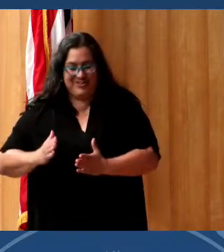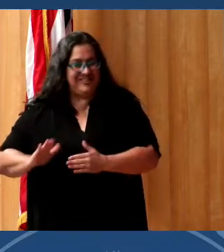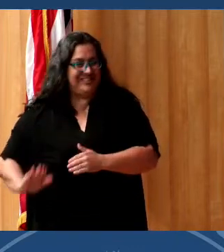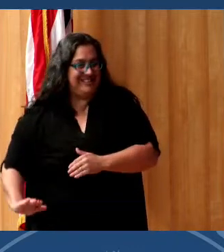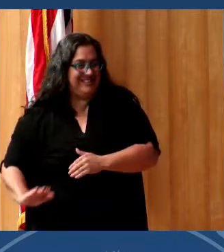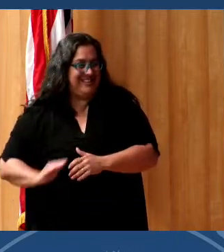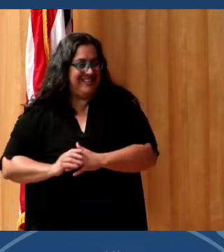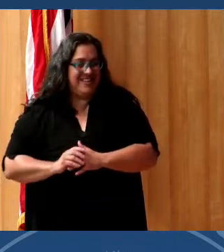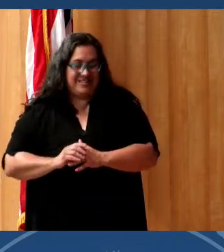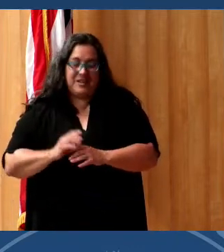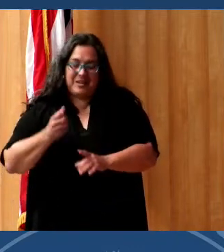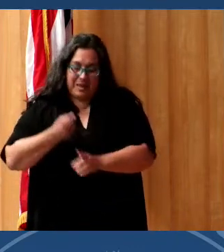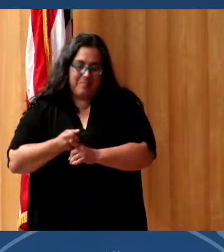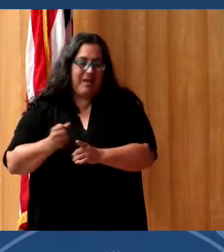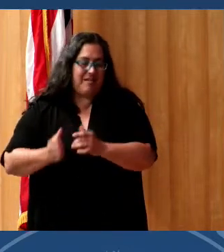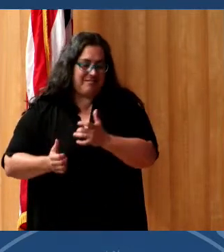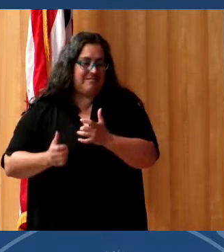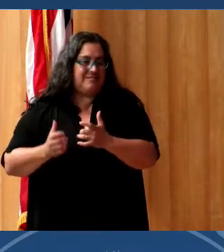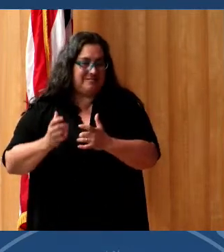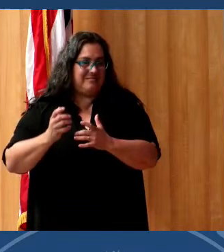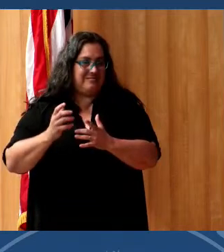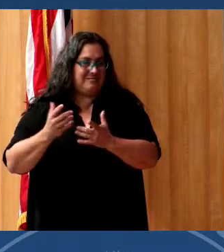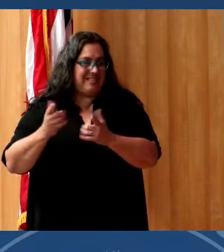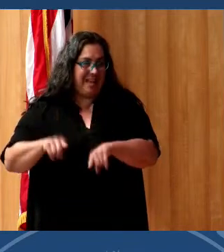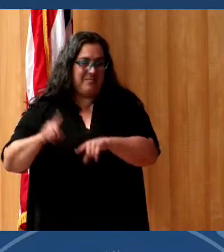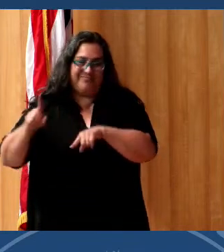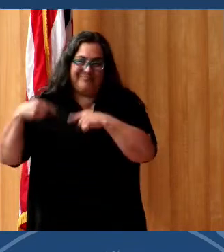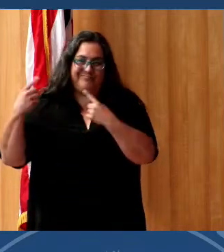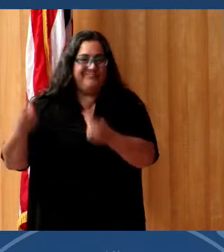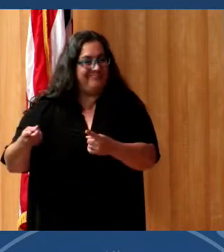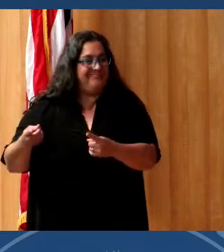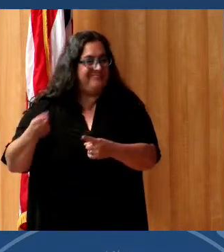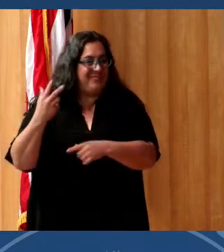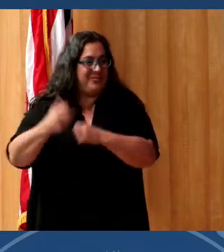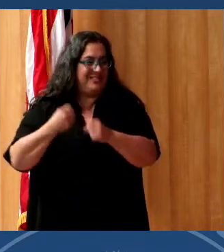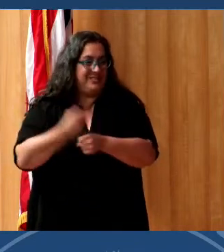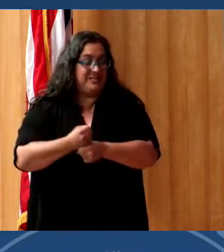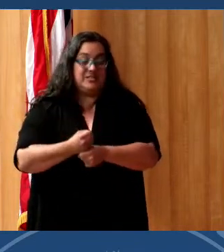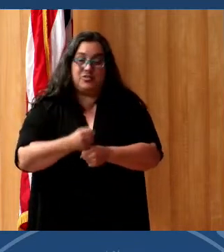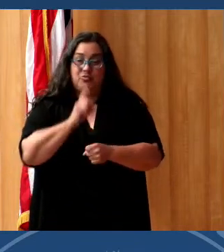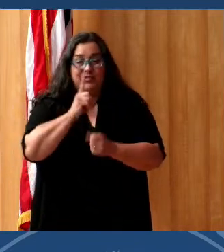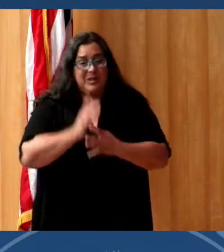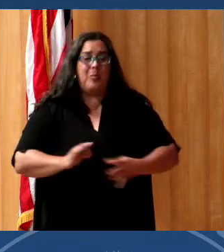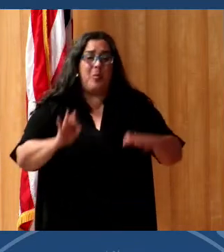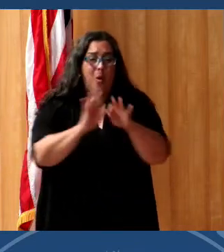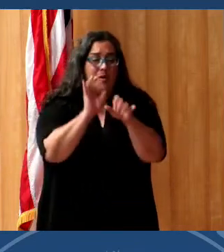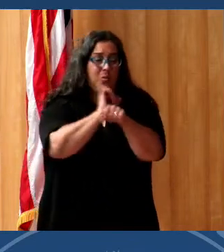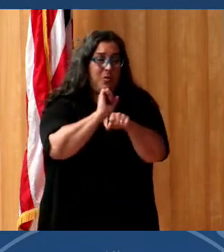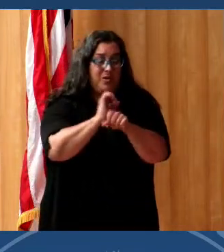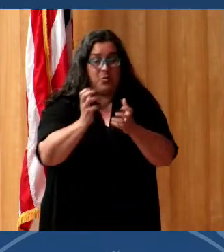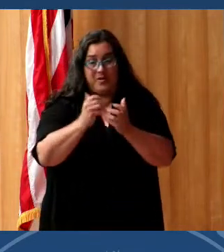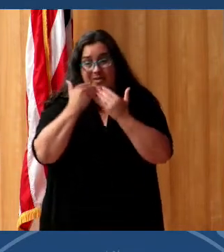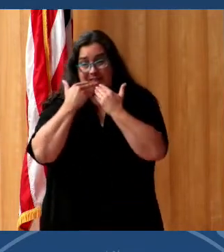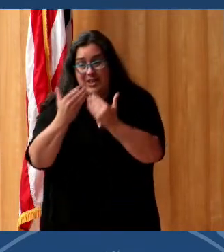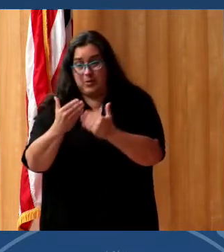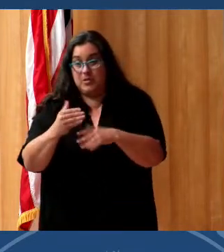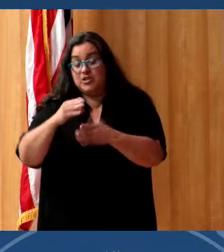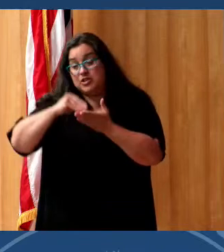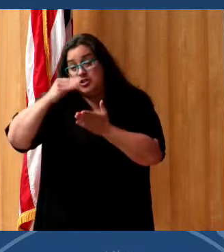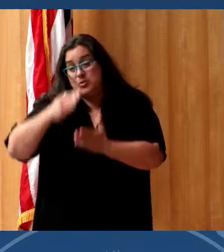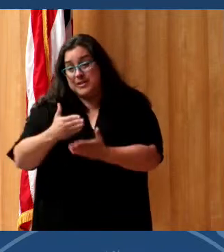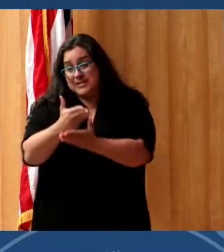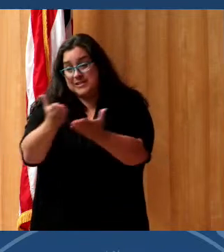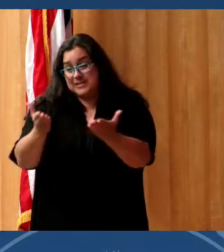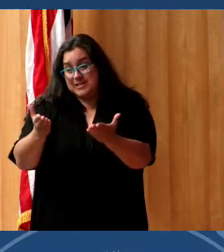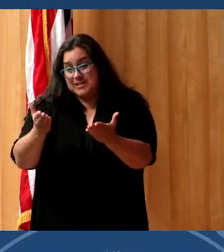been impacted the most by what we've been through over the last few years. So really, really important work. We want to thank you. And to the students,